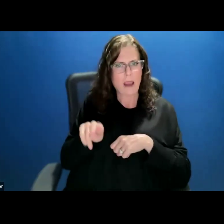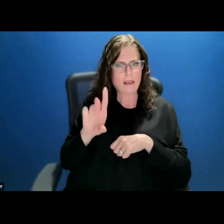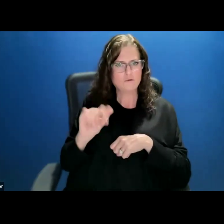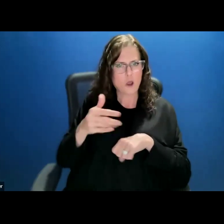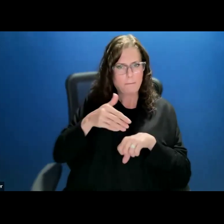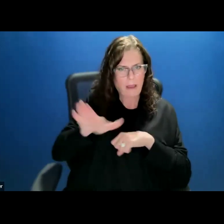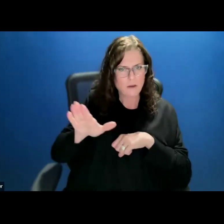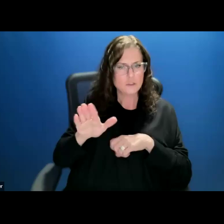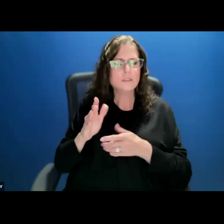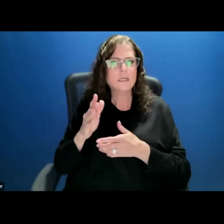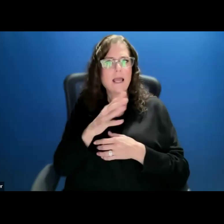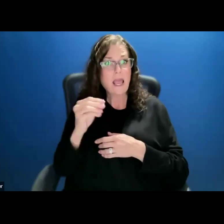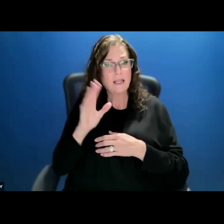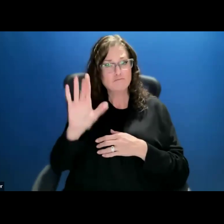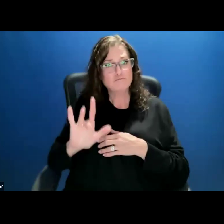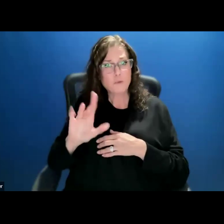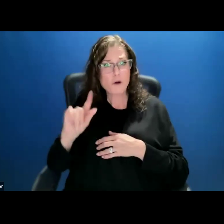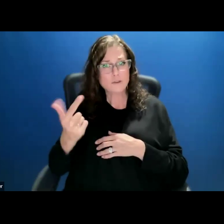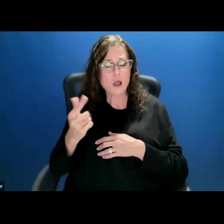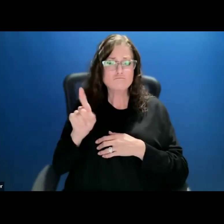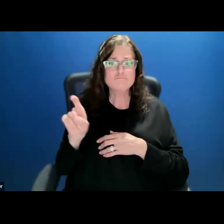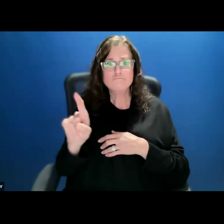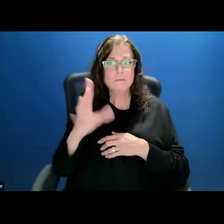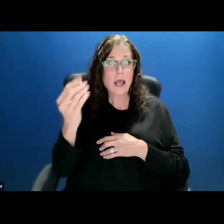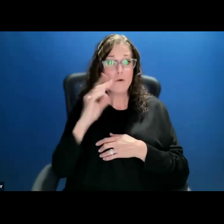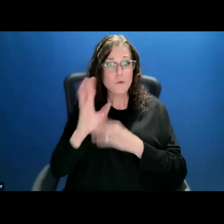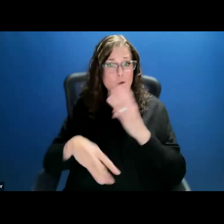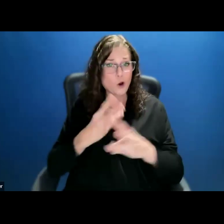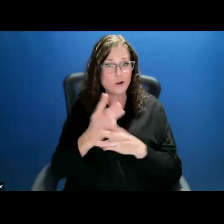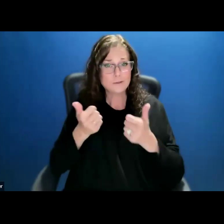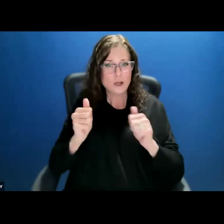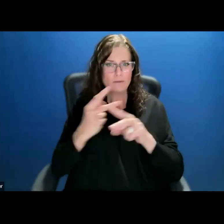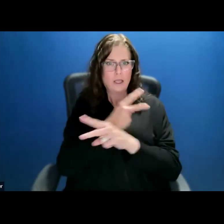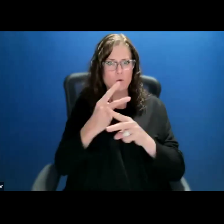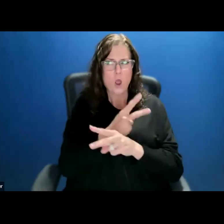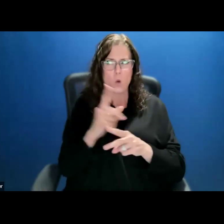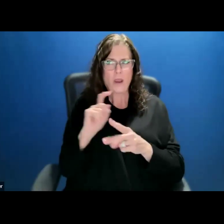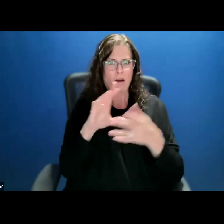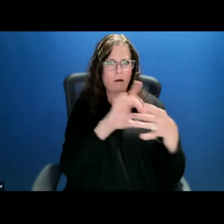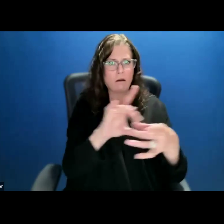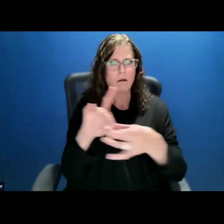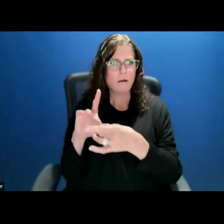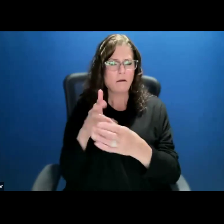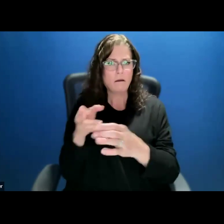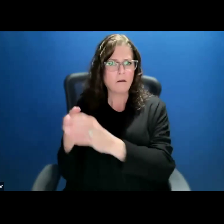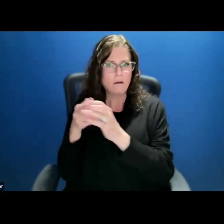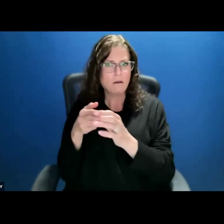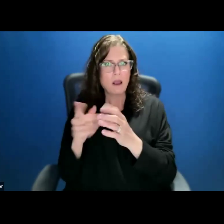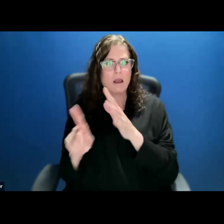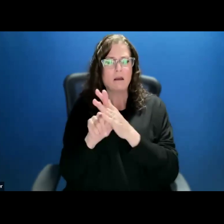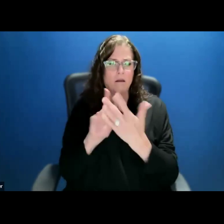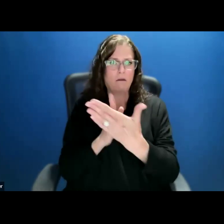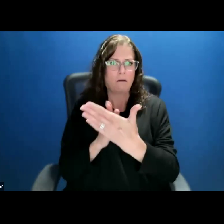and poor Dragon Dog sets out into the world trying to figure out where he belongs, only to come up